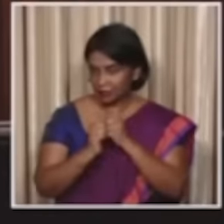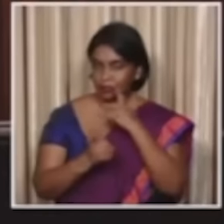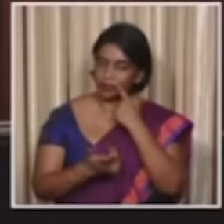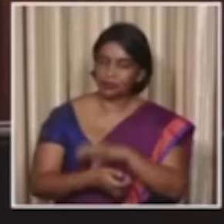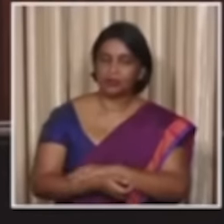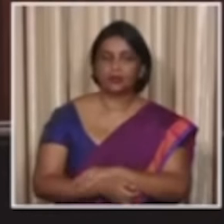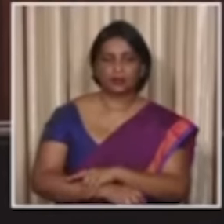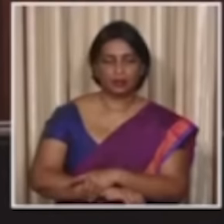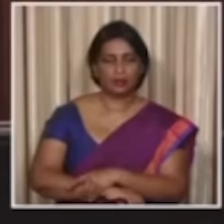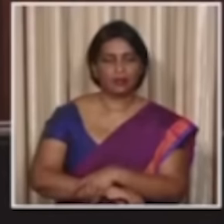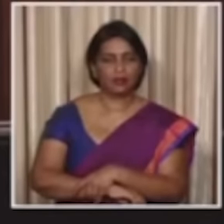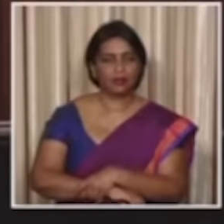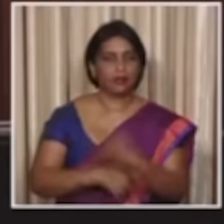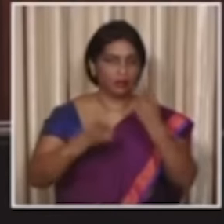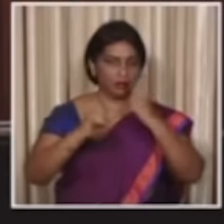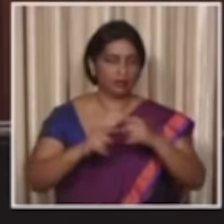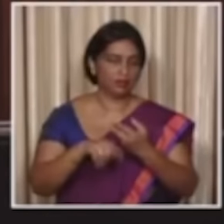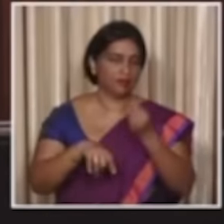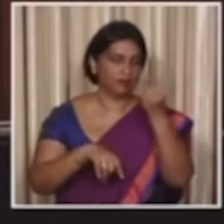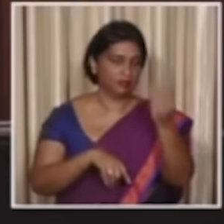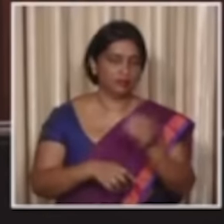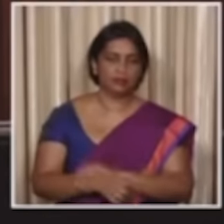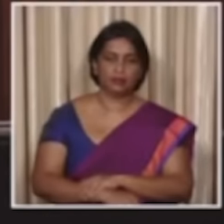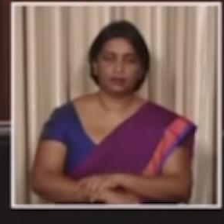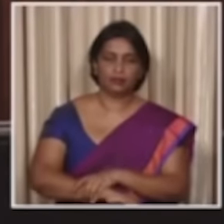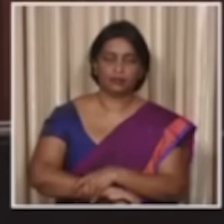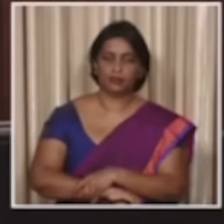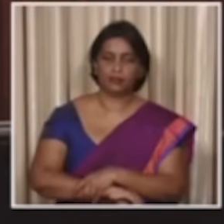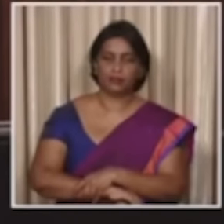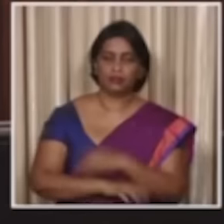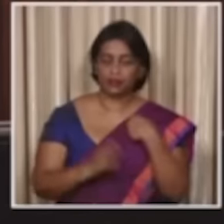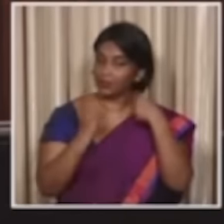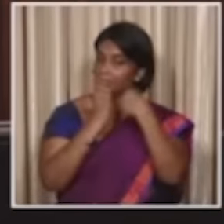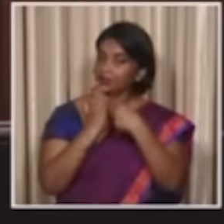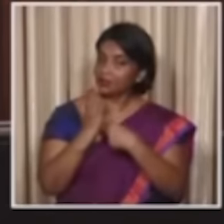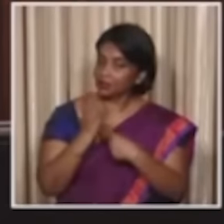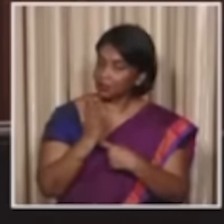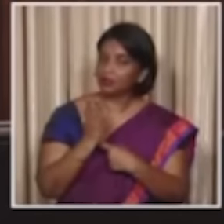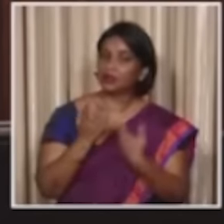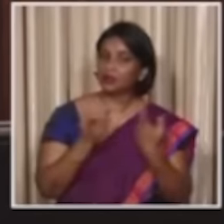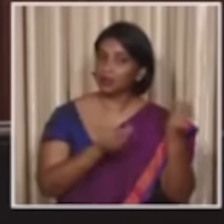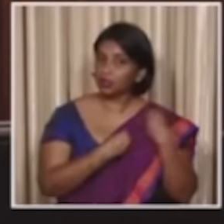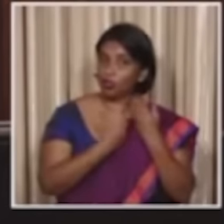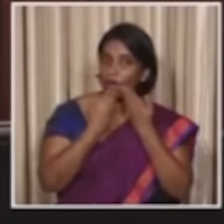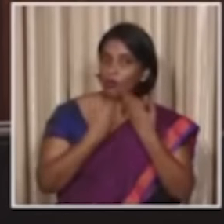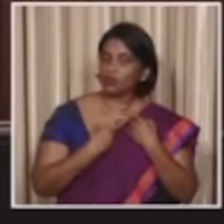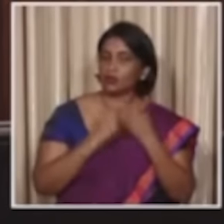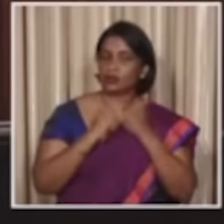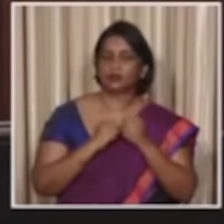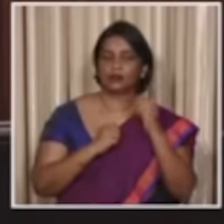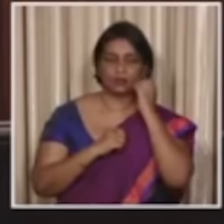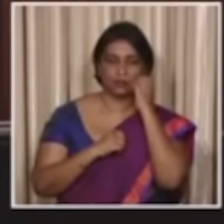again, I followed the list, order of the list and the instructions. Okay. Thank you very much. Please